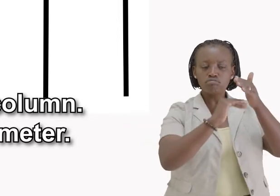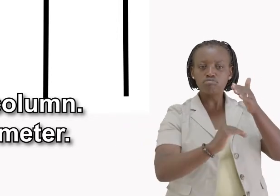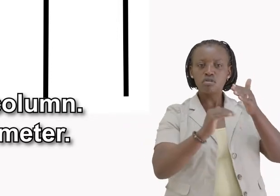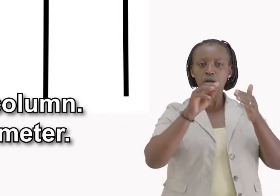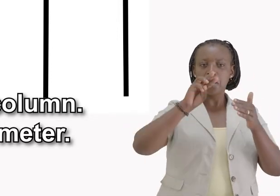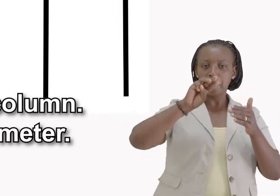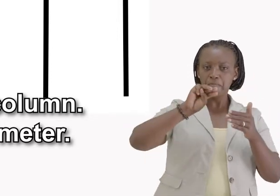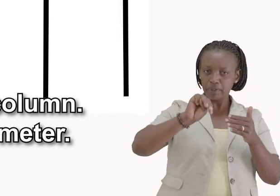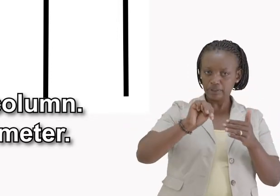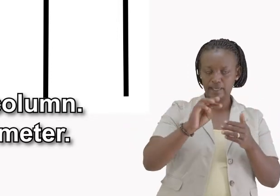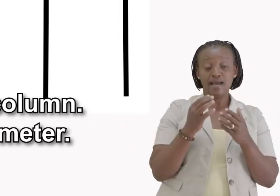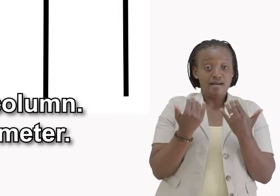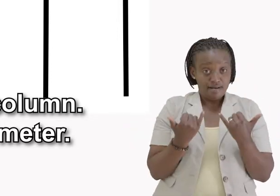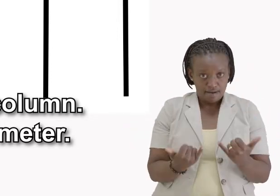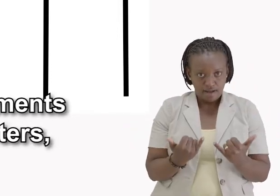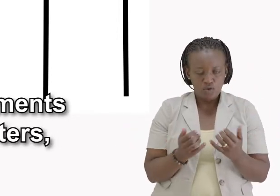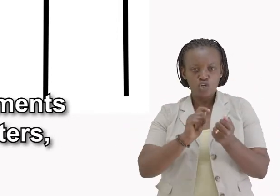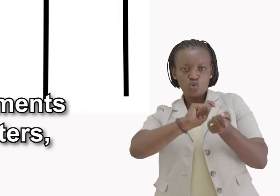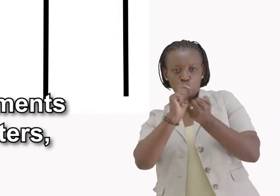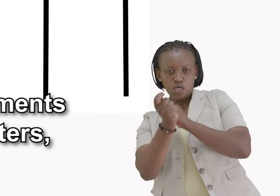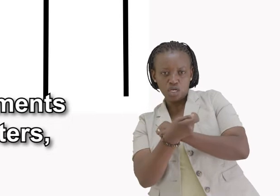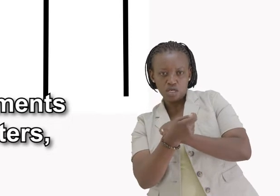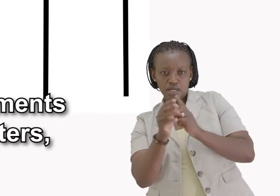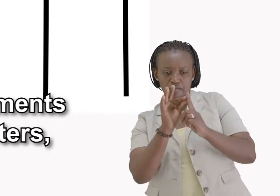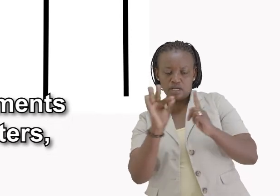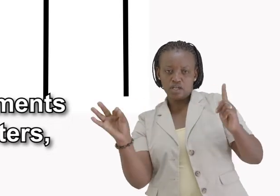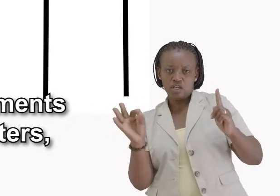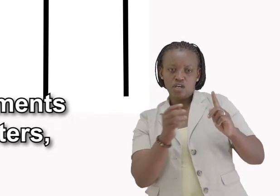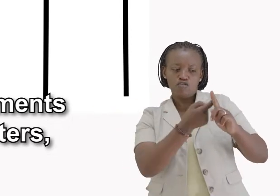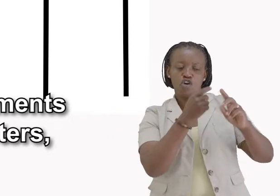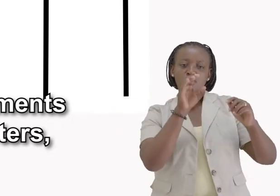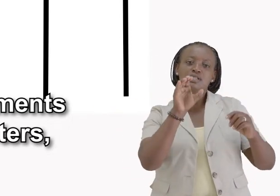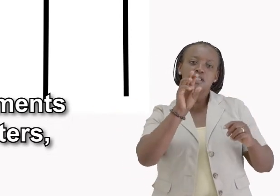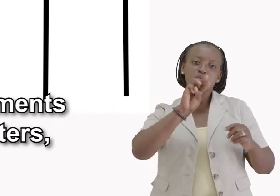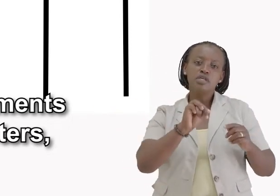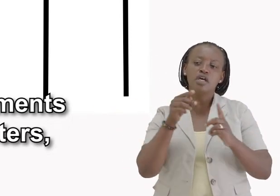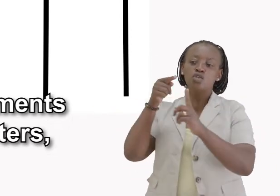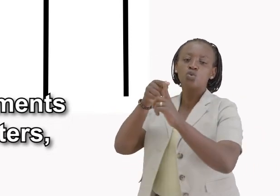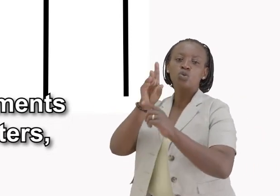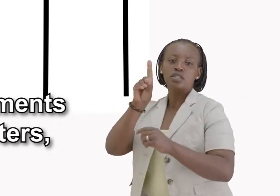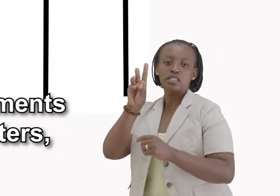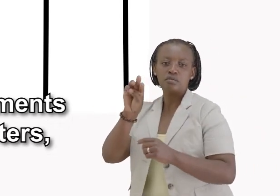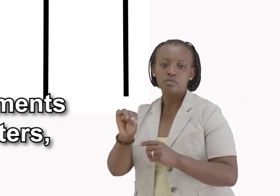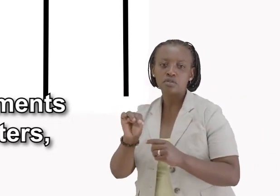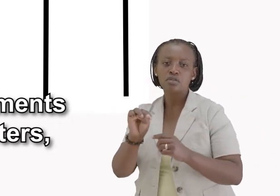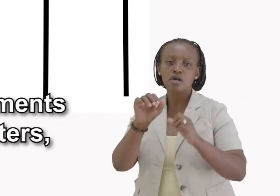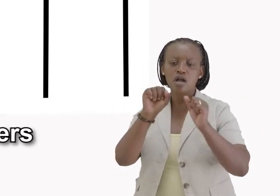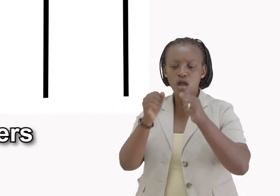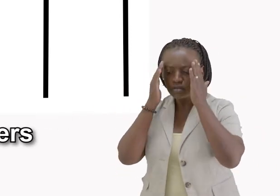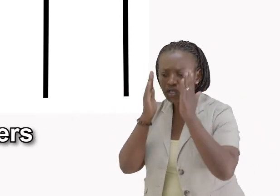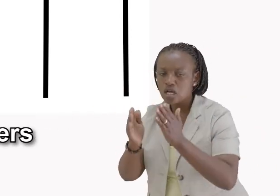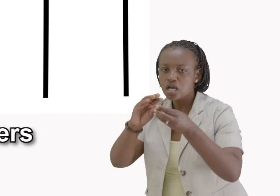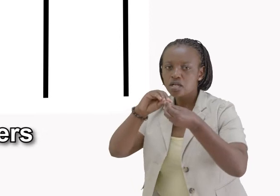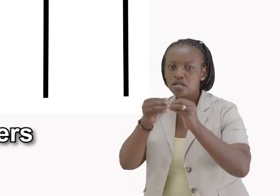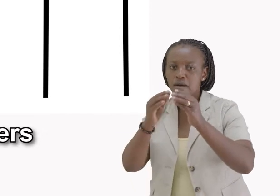1 under meter. Now, to convert our measurement from centimeters to decimeters,